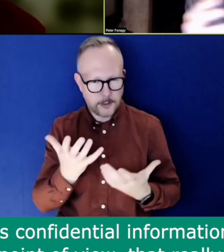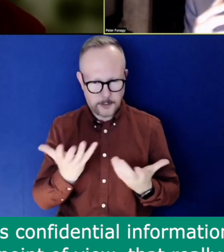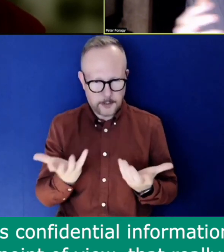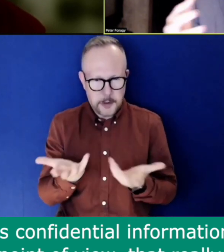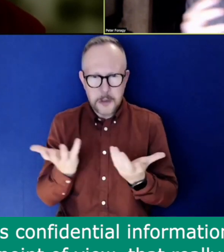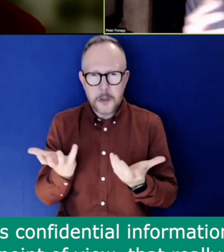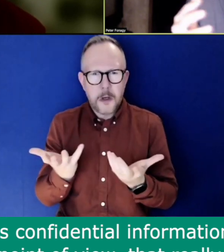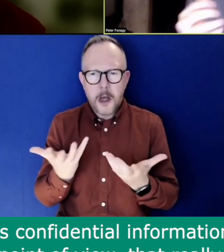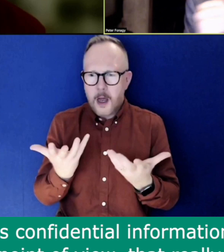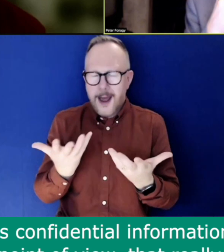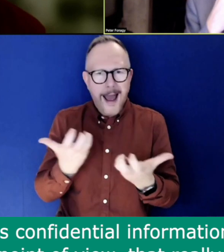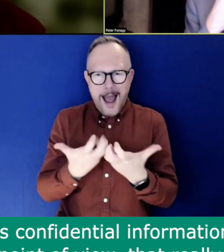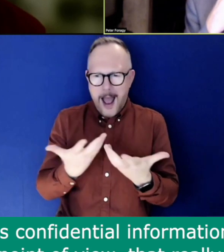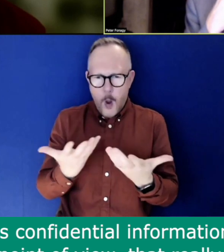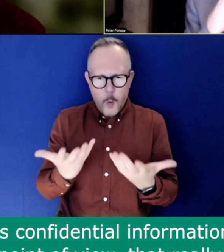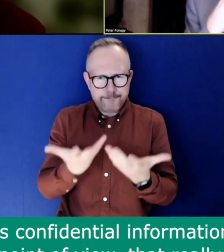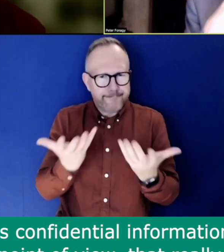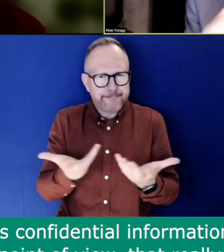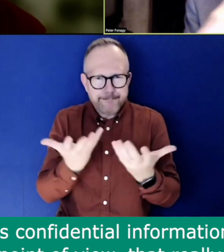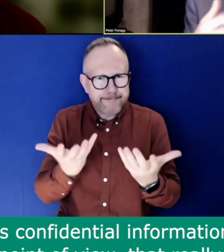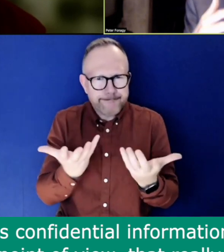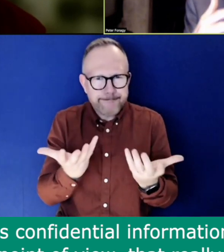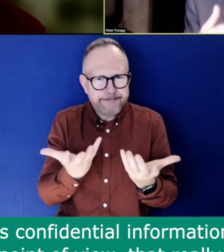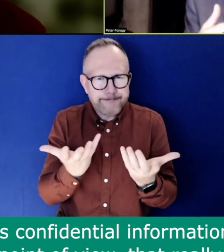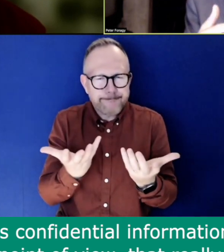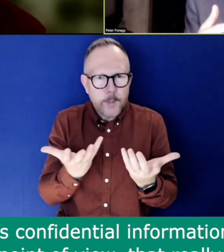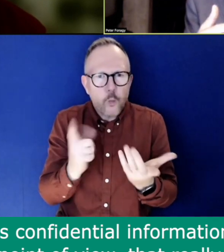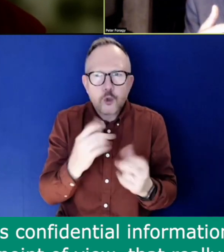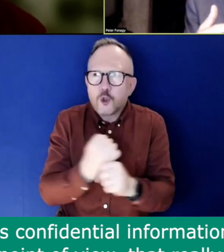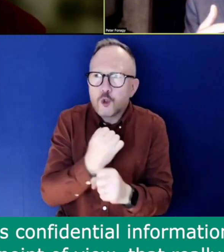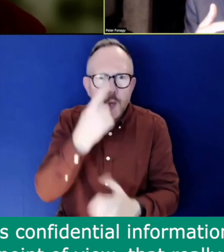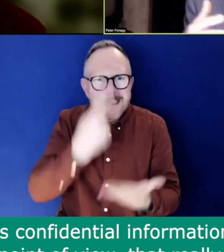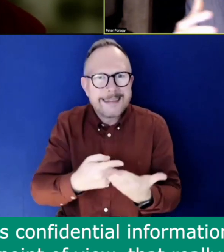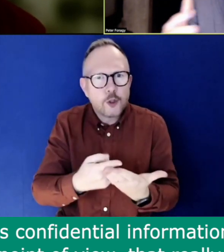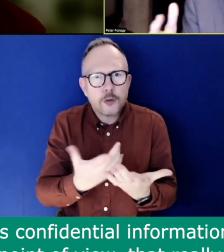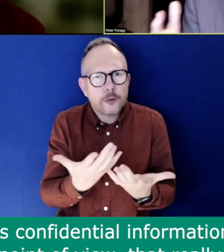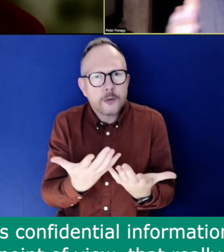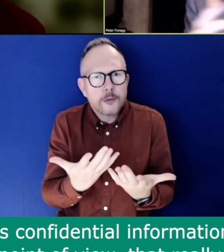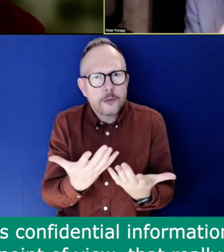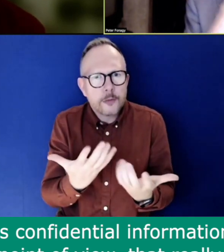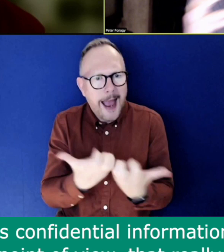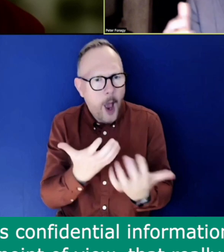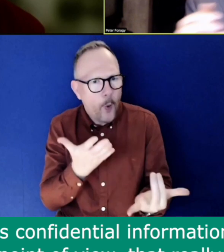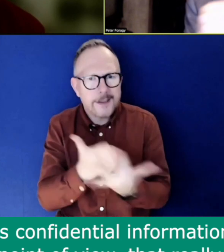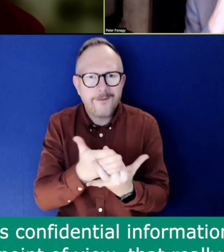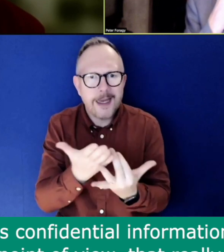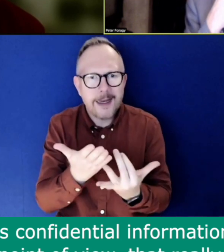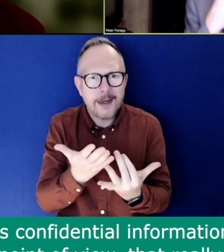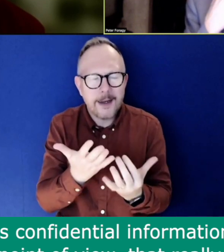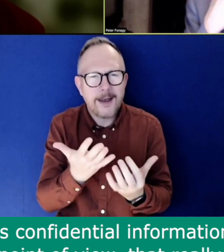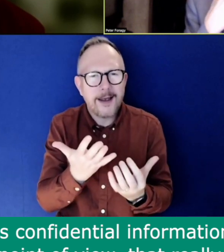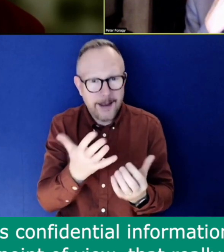How do you tackle, in a kind of prevention point of view, that really